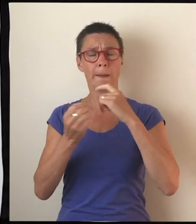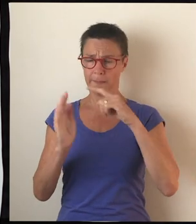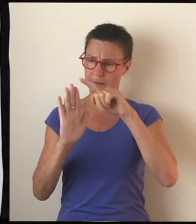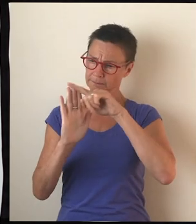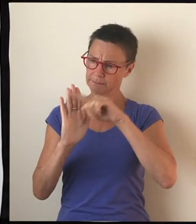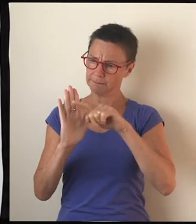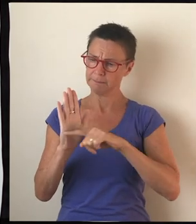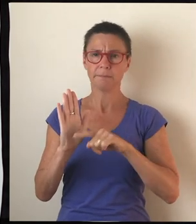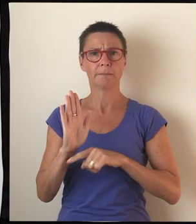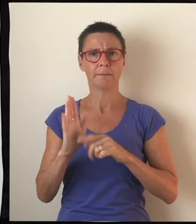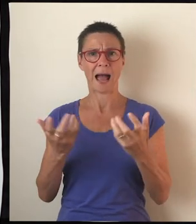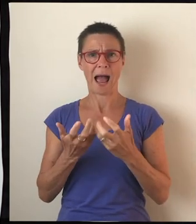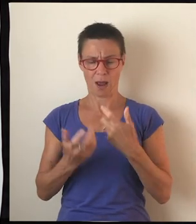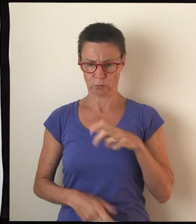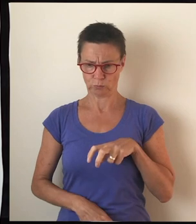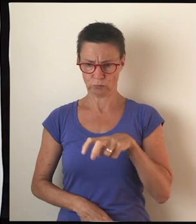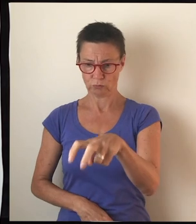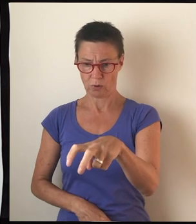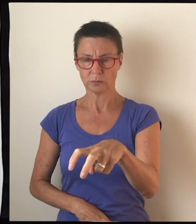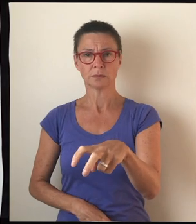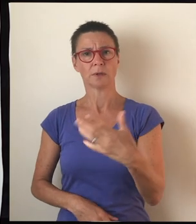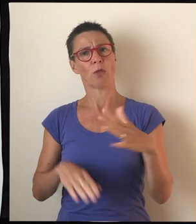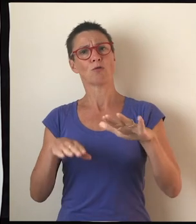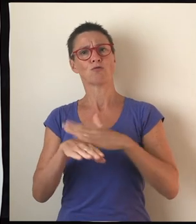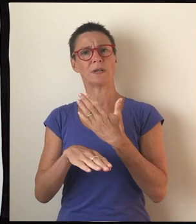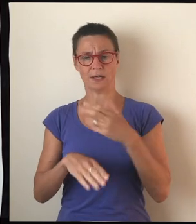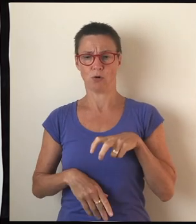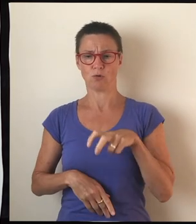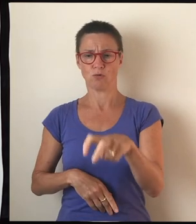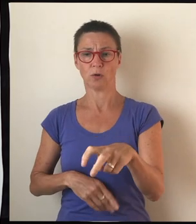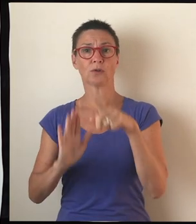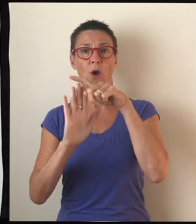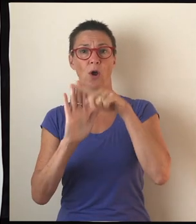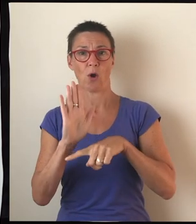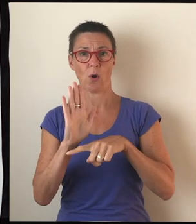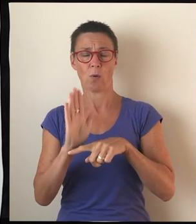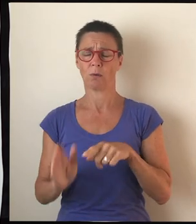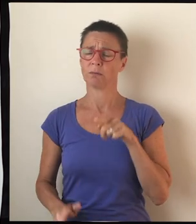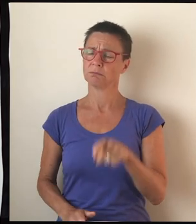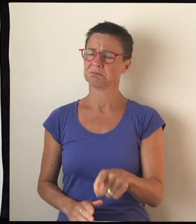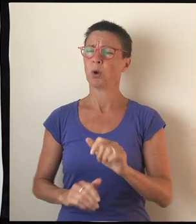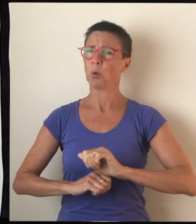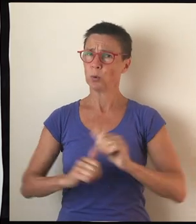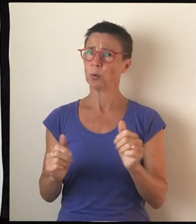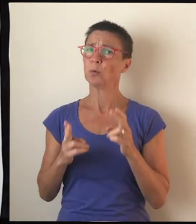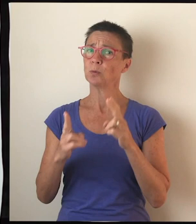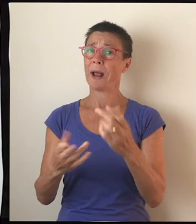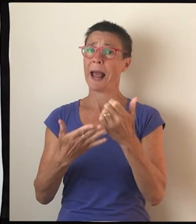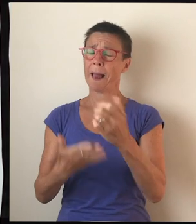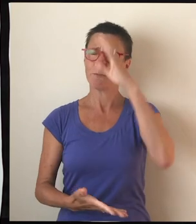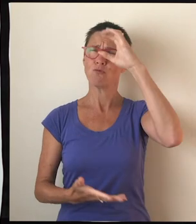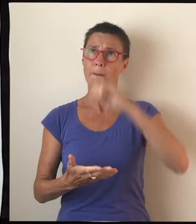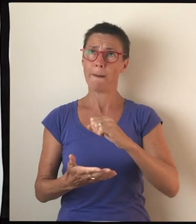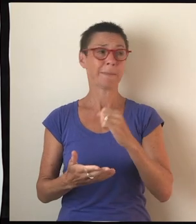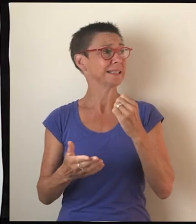Code. What's the Green Cross Code? I hear you say. Well, the Green Cross Code is a really cool code that helps